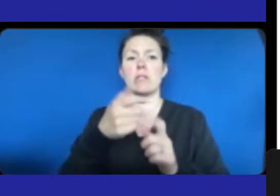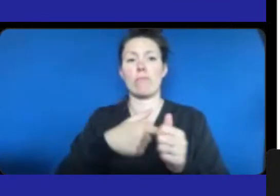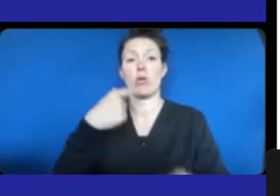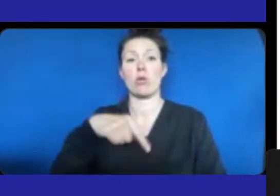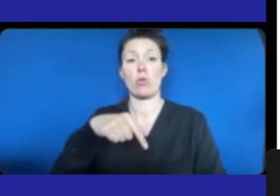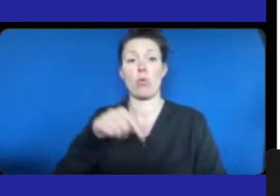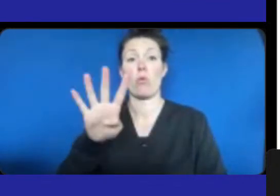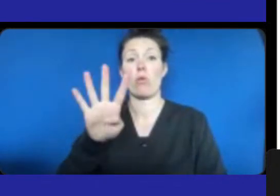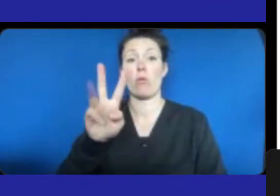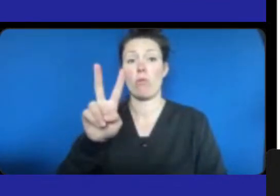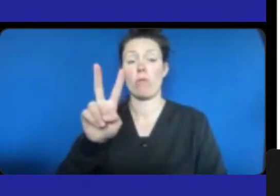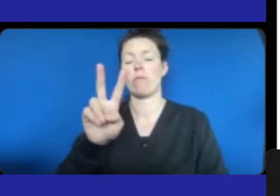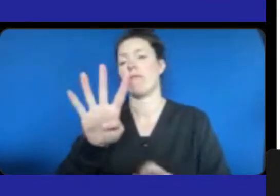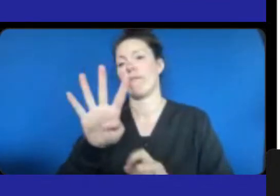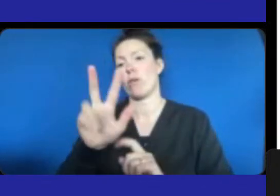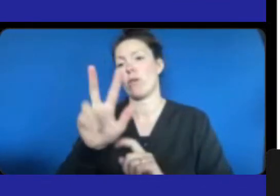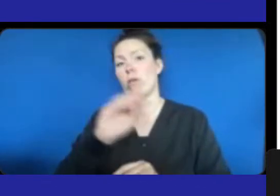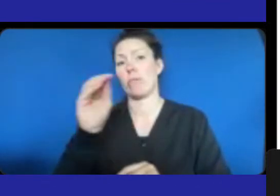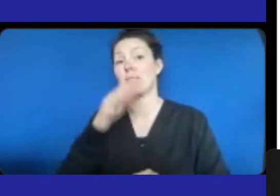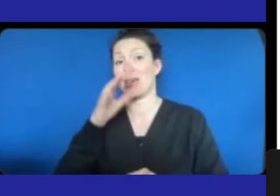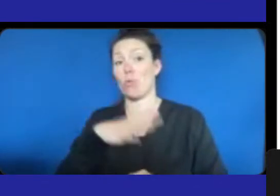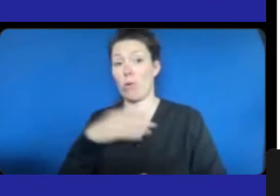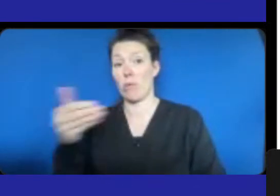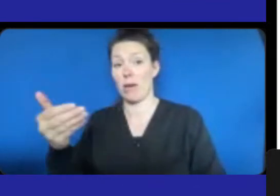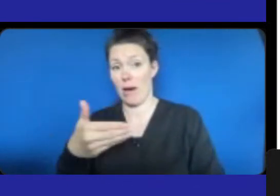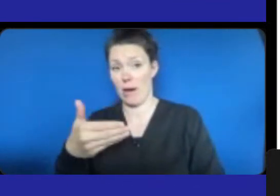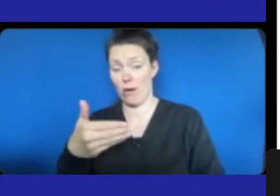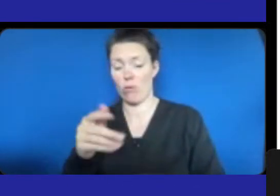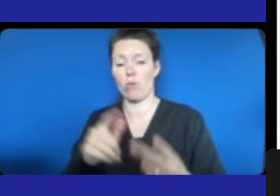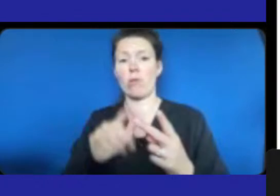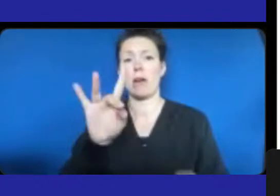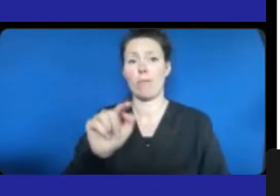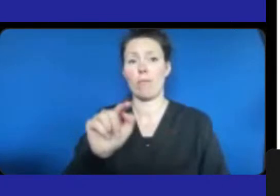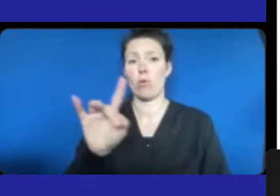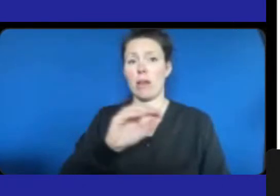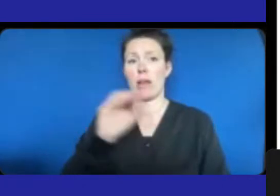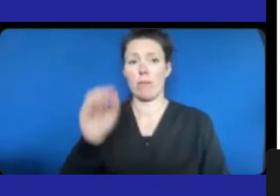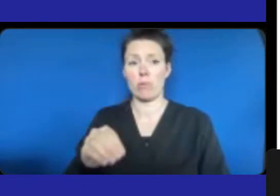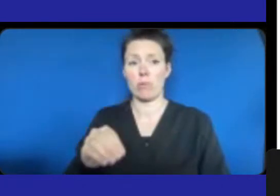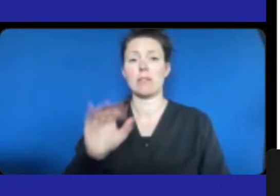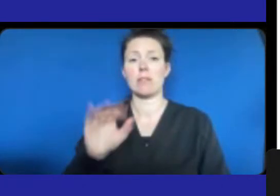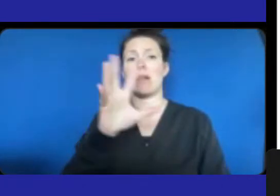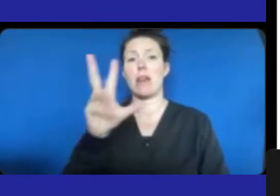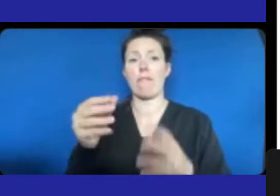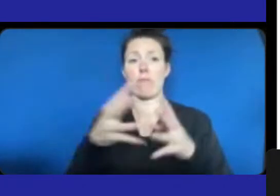43% women and 8.8% African American,